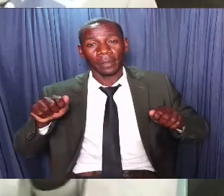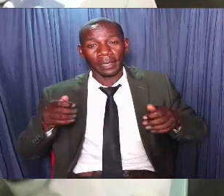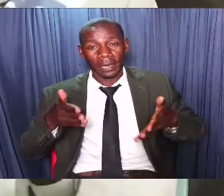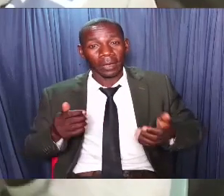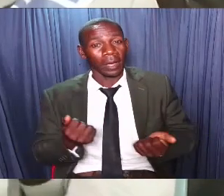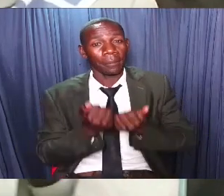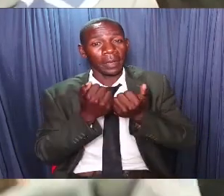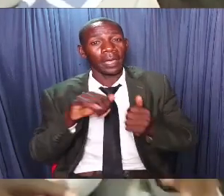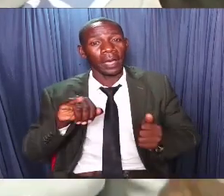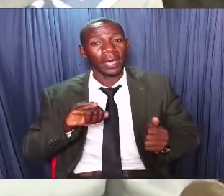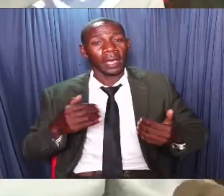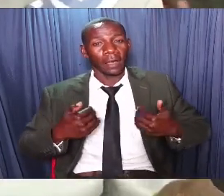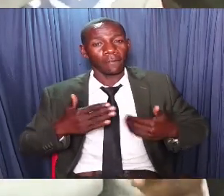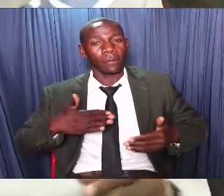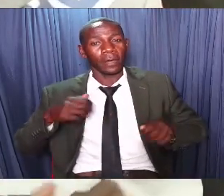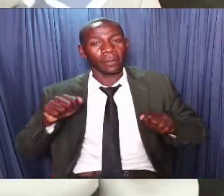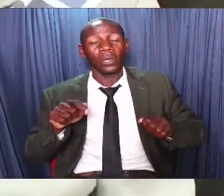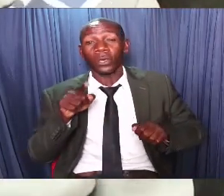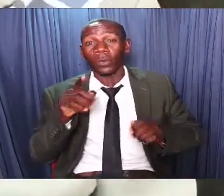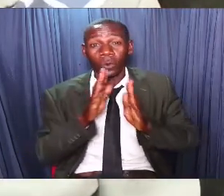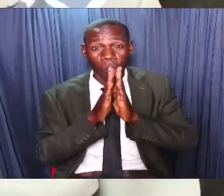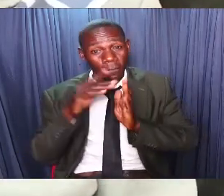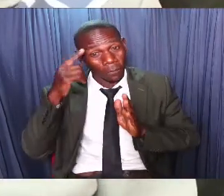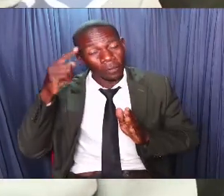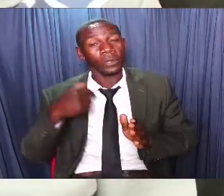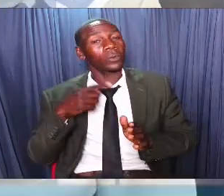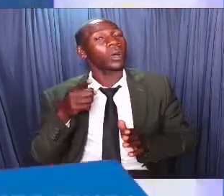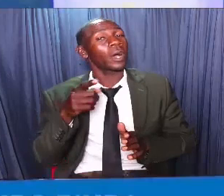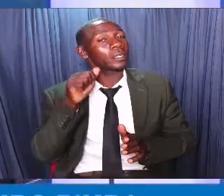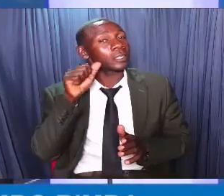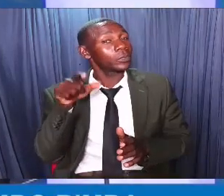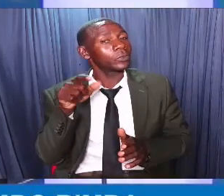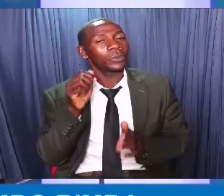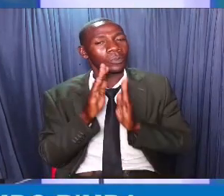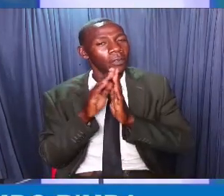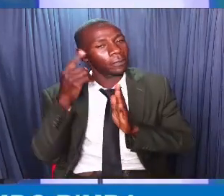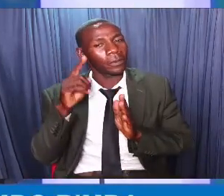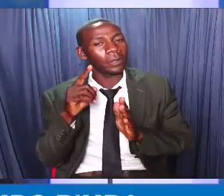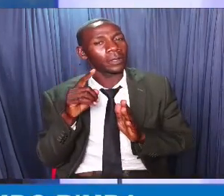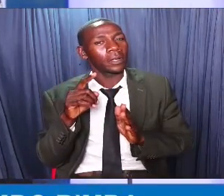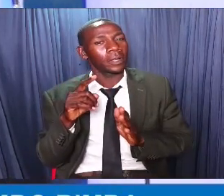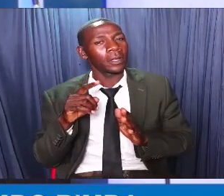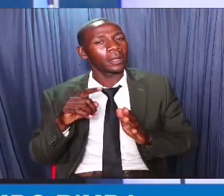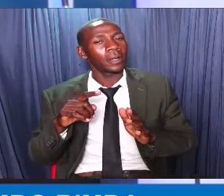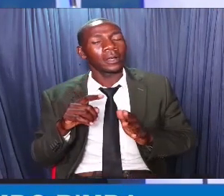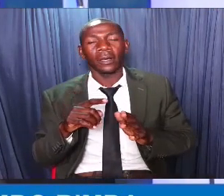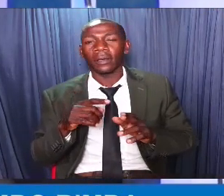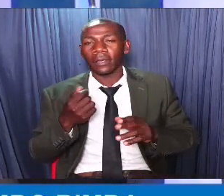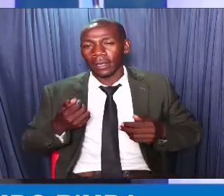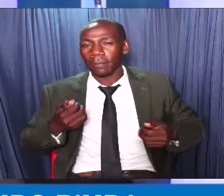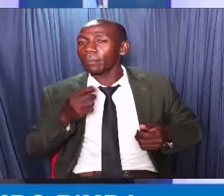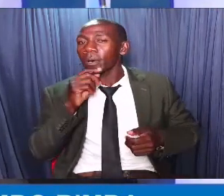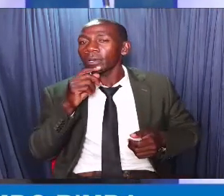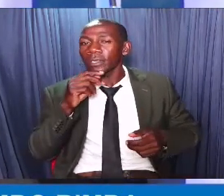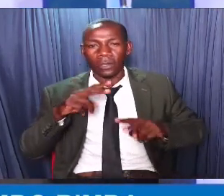Yamekuwa. It has become a reality. You prayed for me, you know. Vijana tafuteni radhi kwa baba zenu.